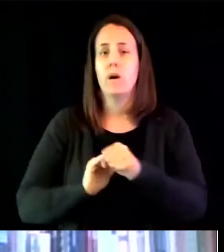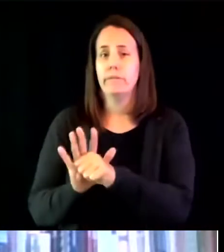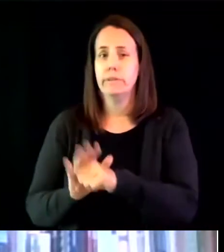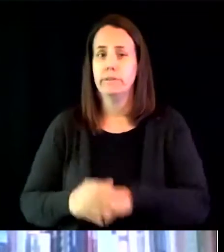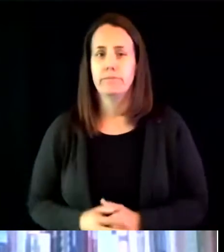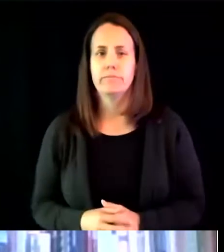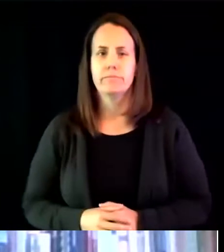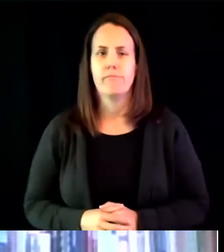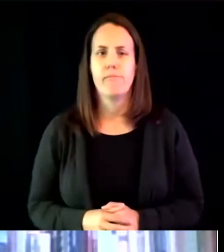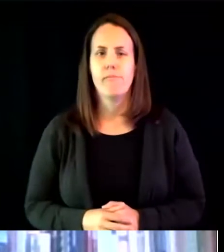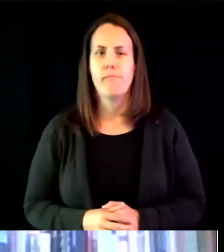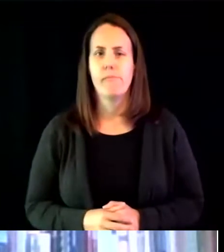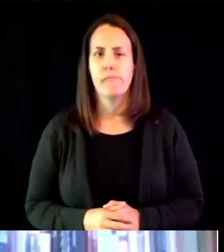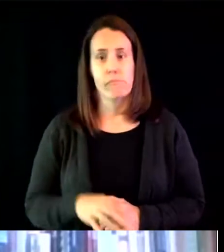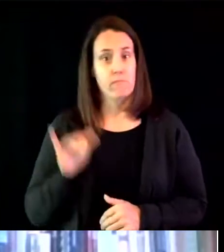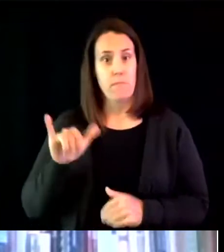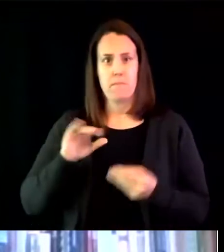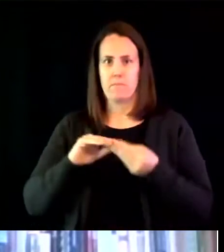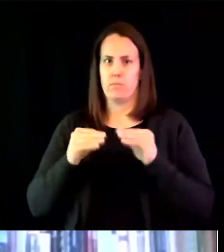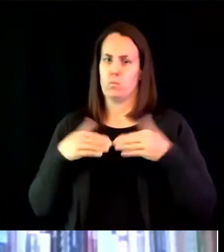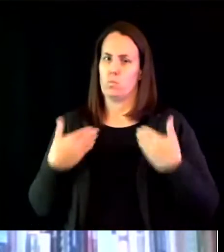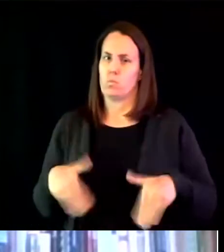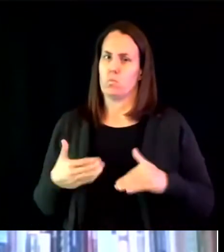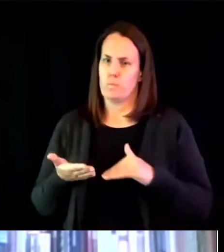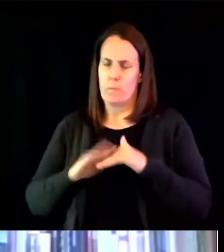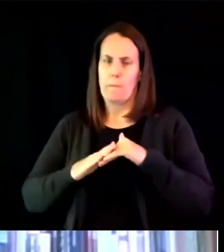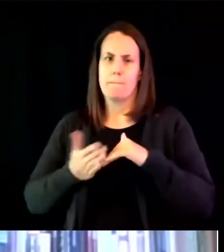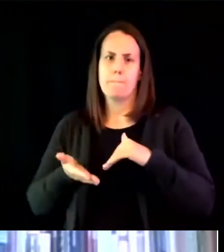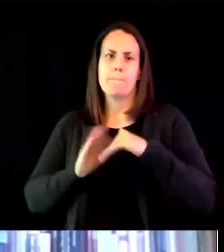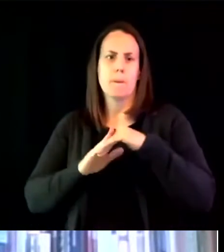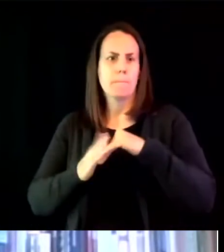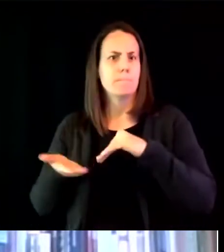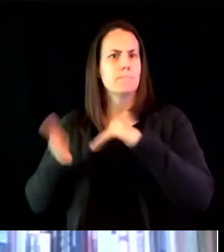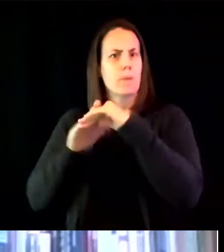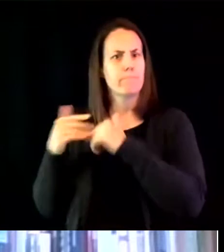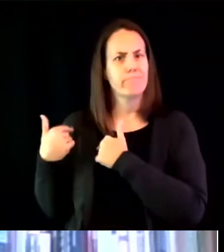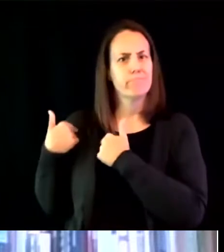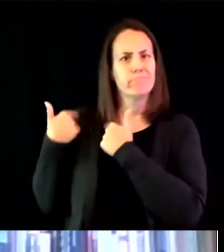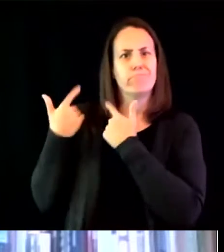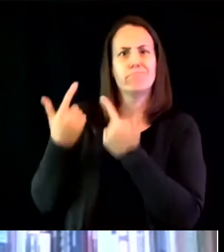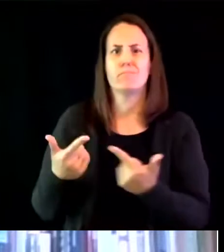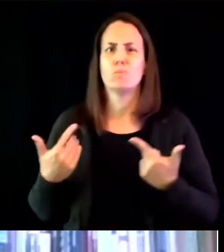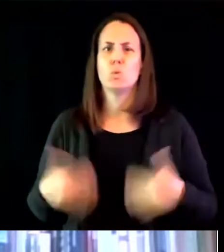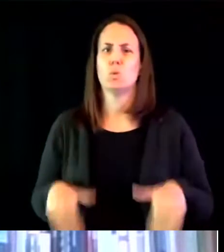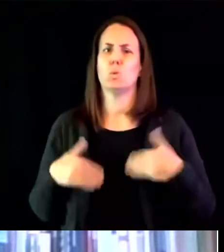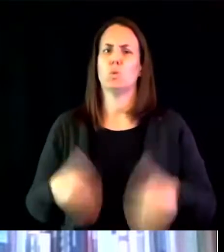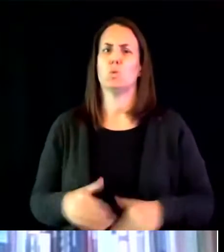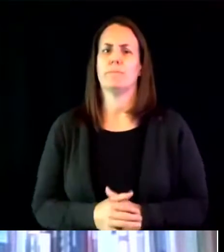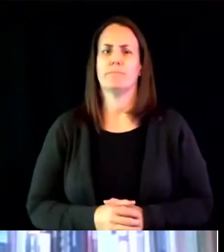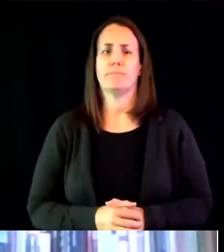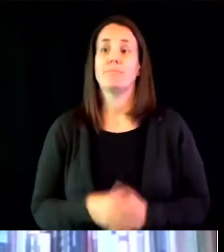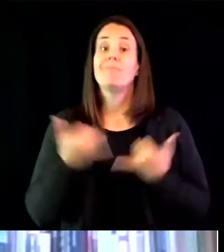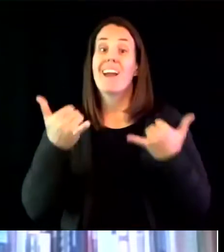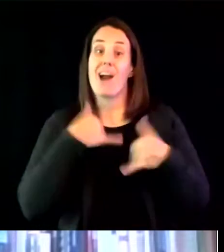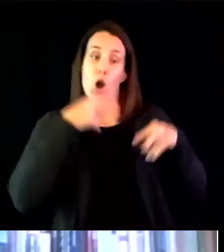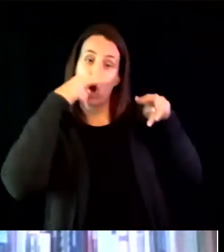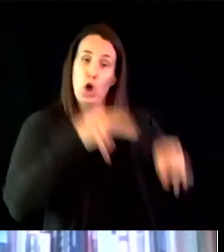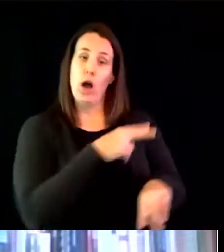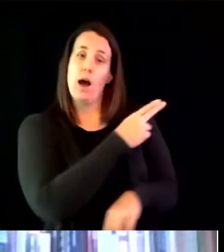of our state has one or more hospitals reporting current and imminent staff